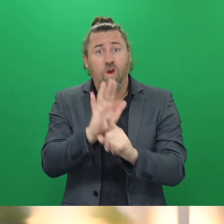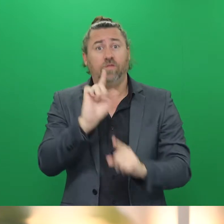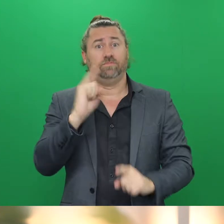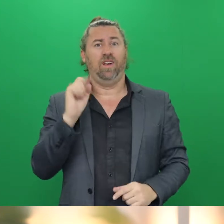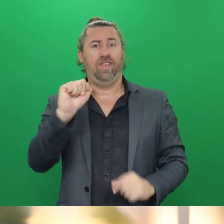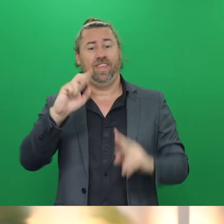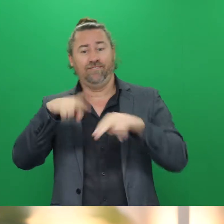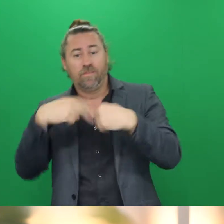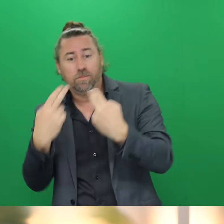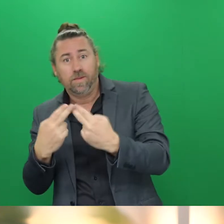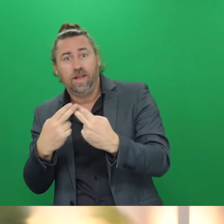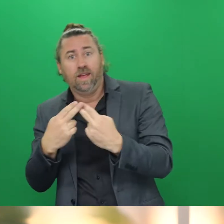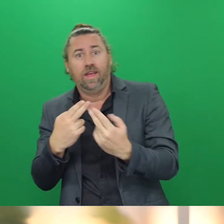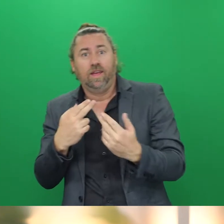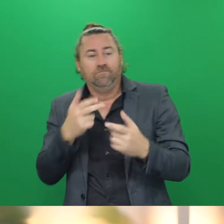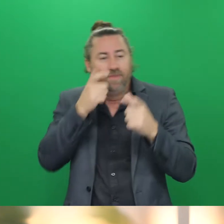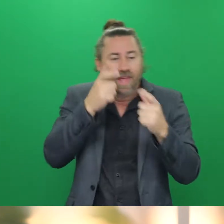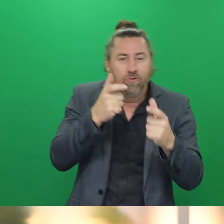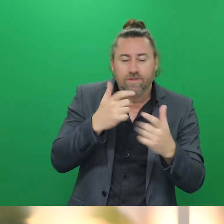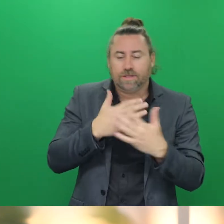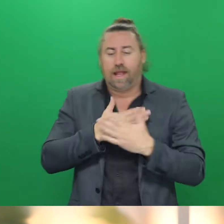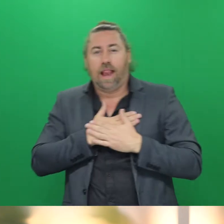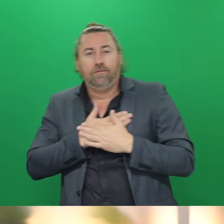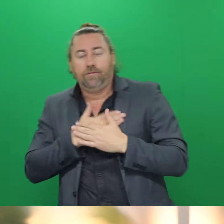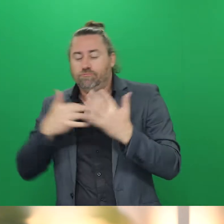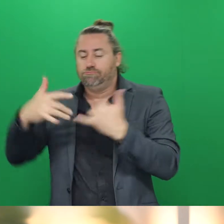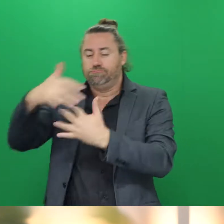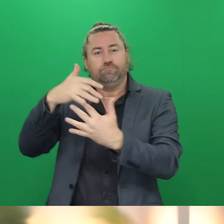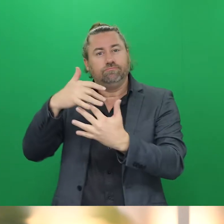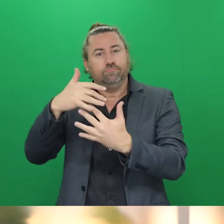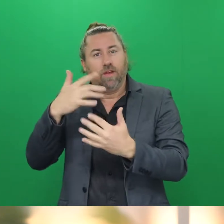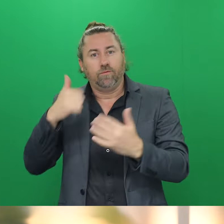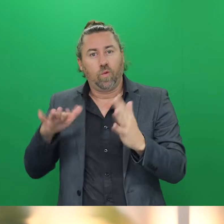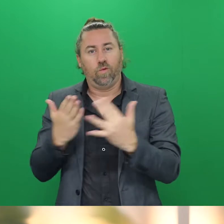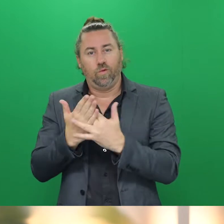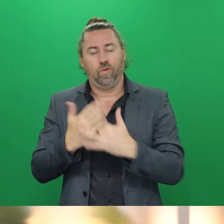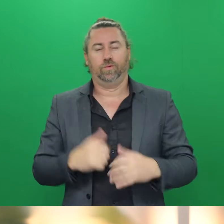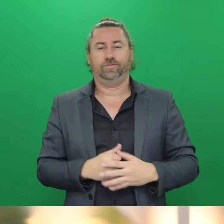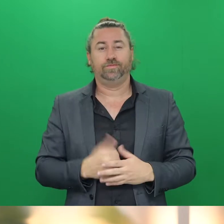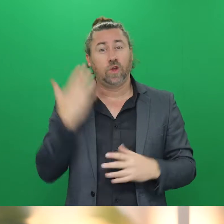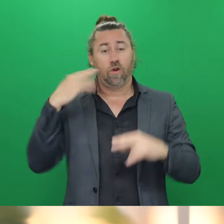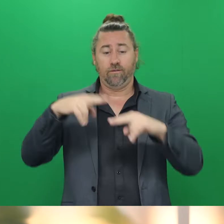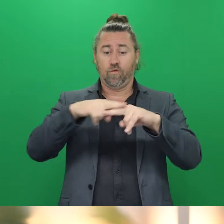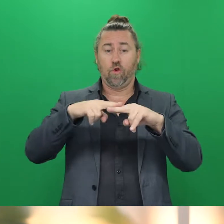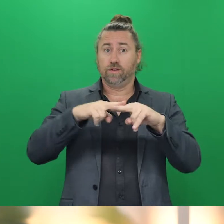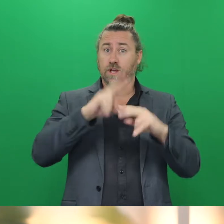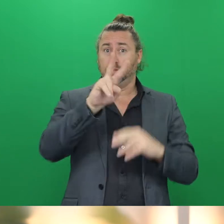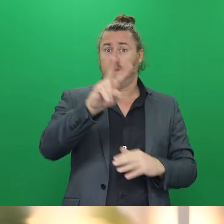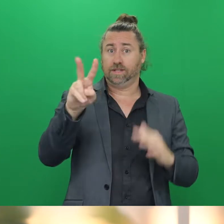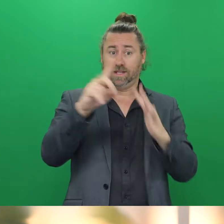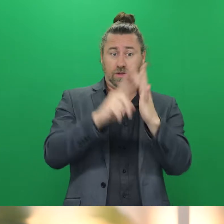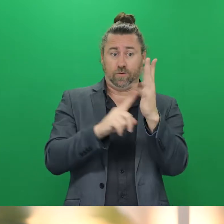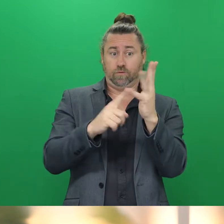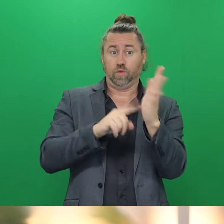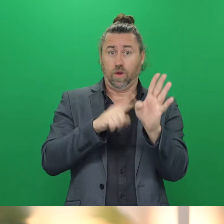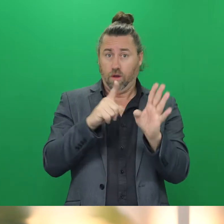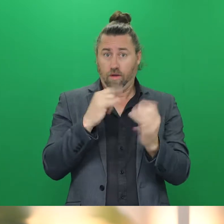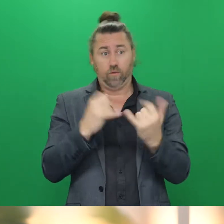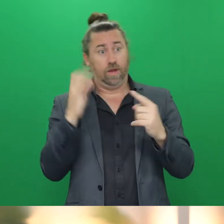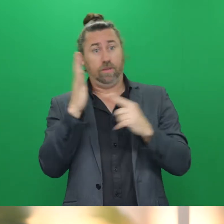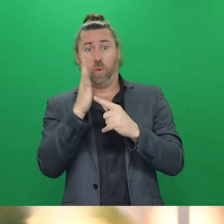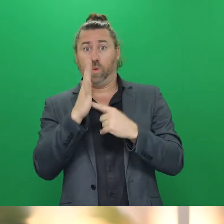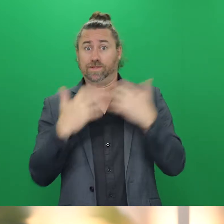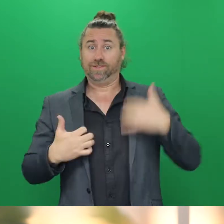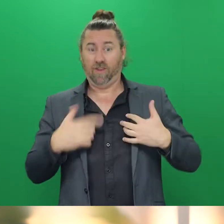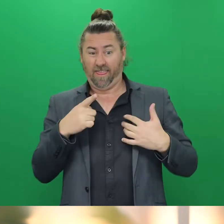supporting people with mental ill health. Friday, the 22nd July was an important and exciting day as